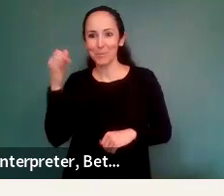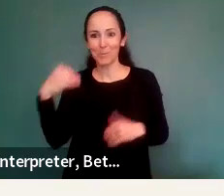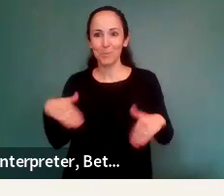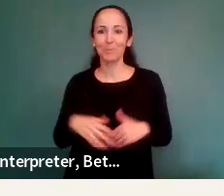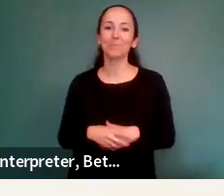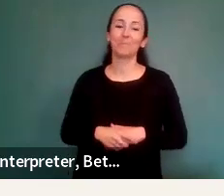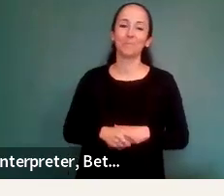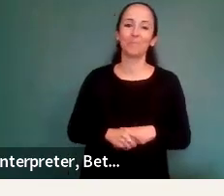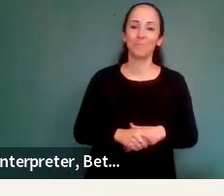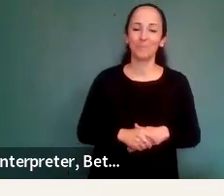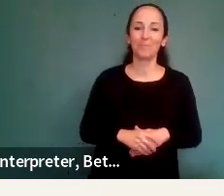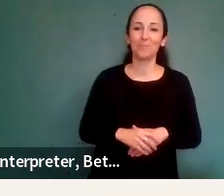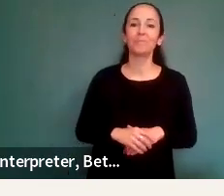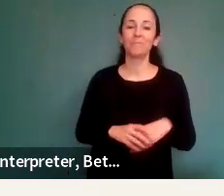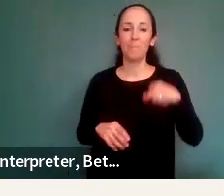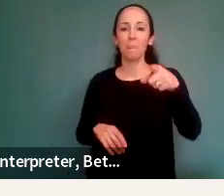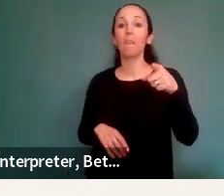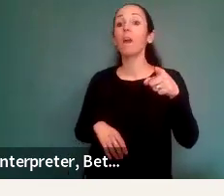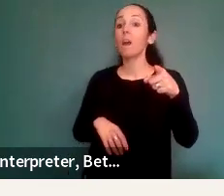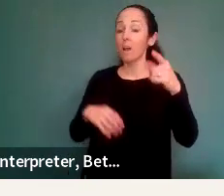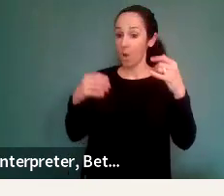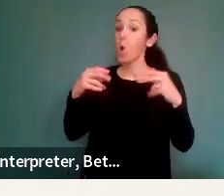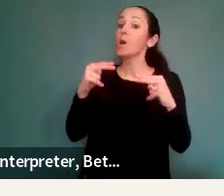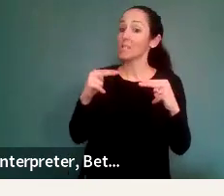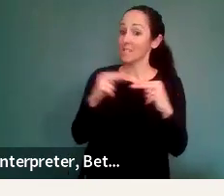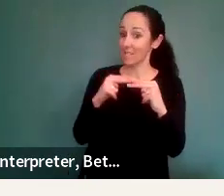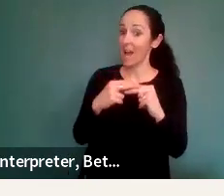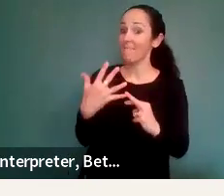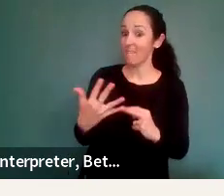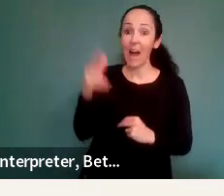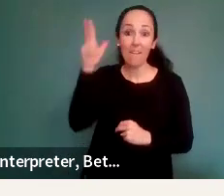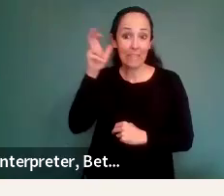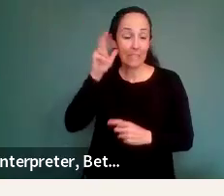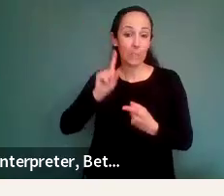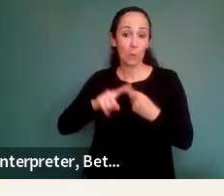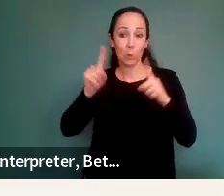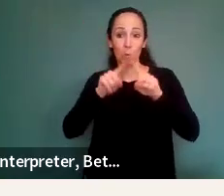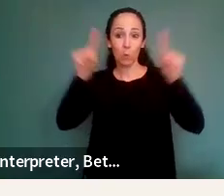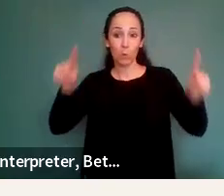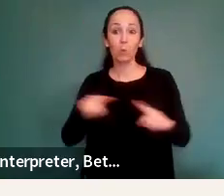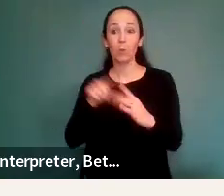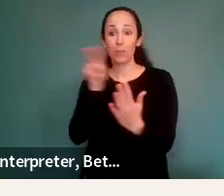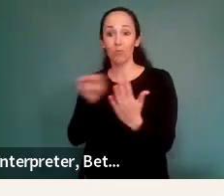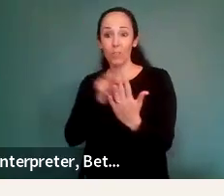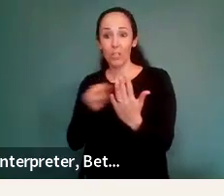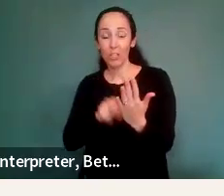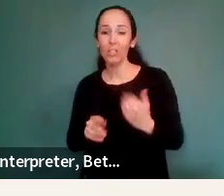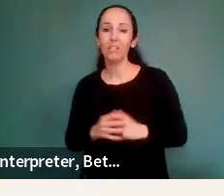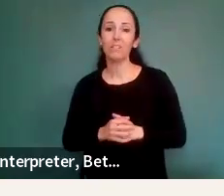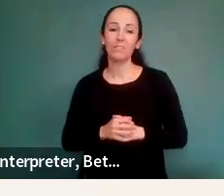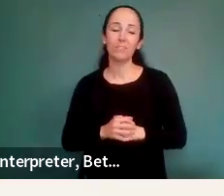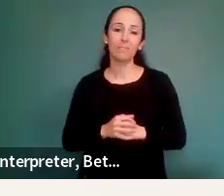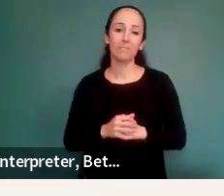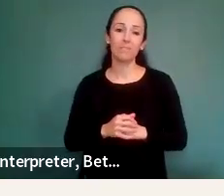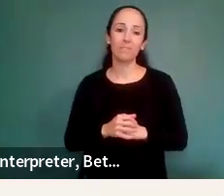reader. So we know this is slide 5. This is listening to a screen reader. Land. Heading level 1 listen to a screen reader. Graphic of an ear and sound waves to the right of